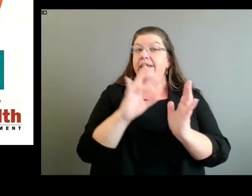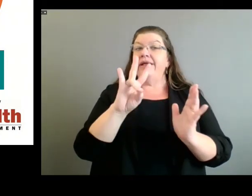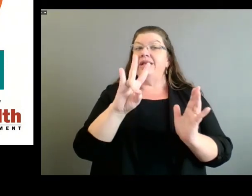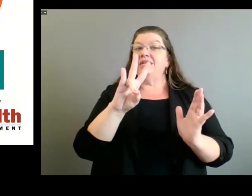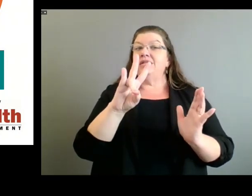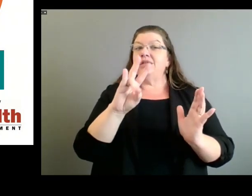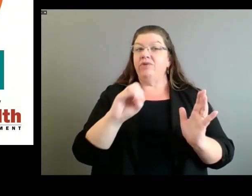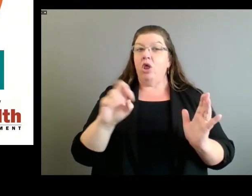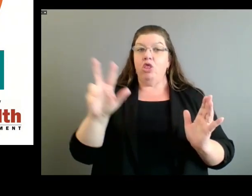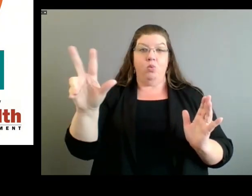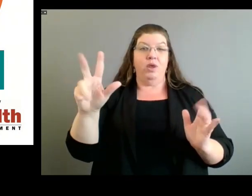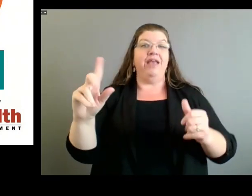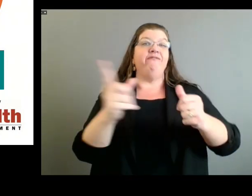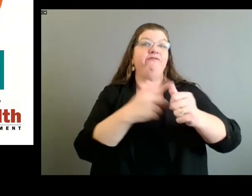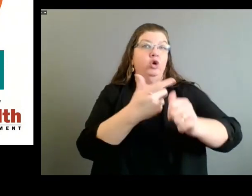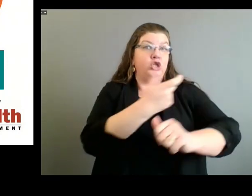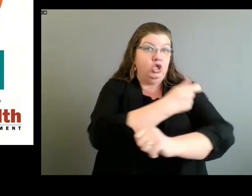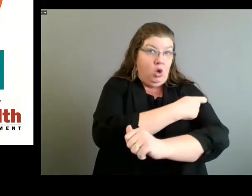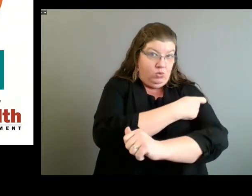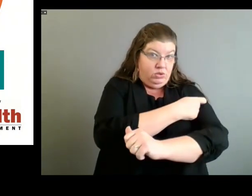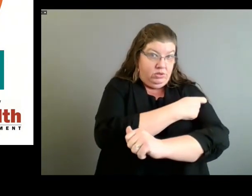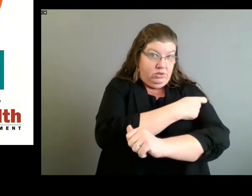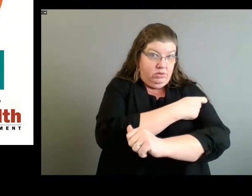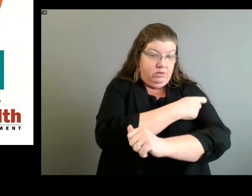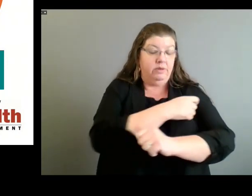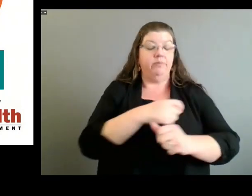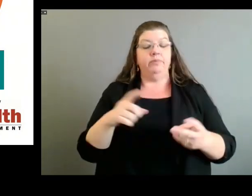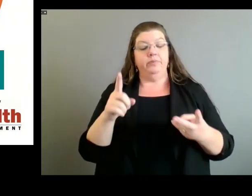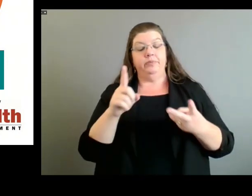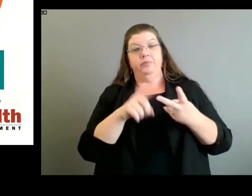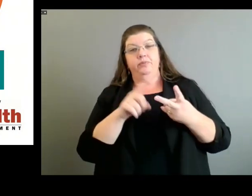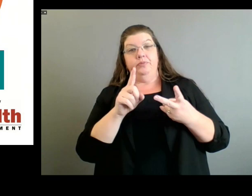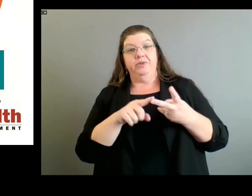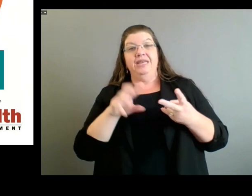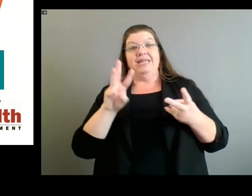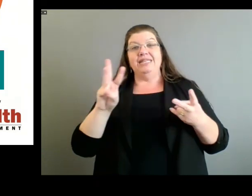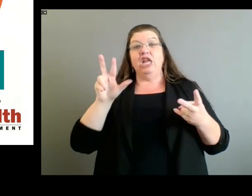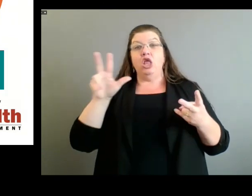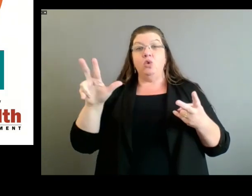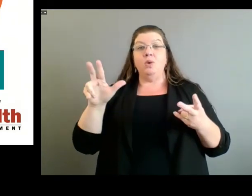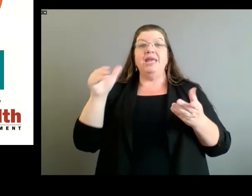117,703 first doses. We have administered